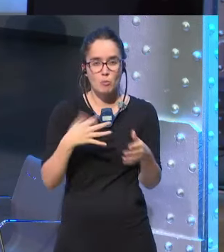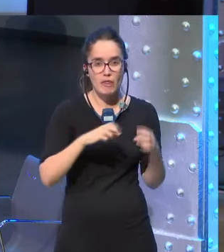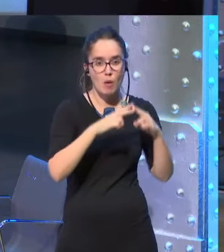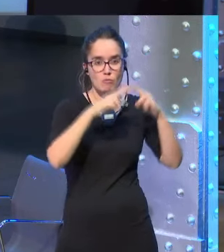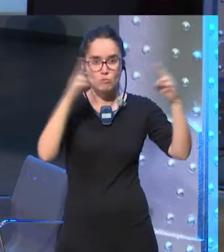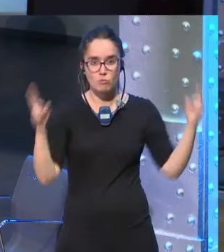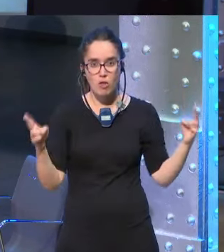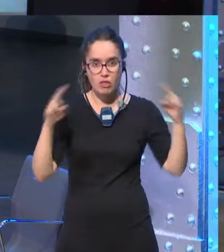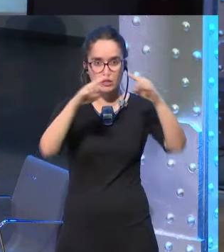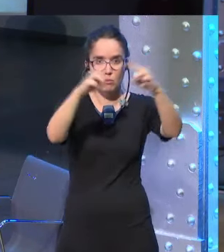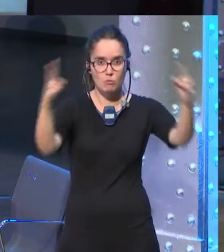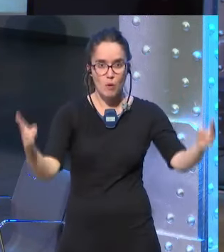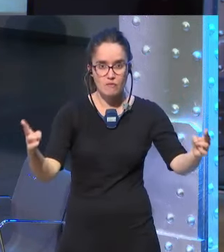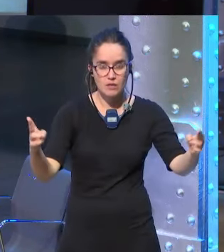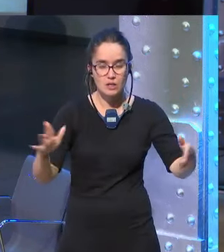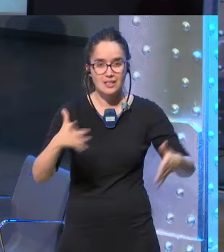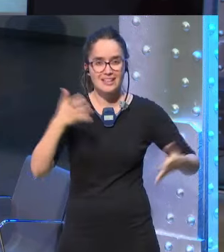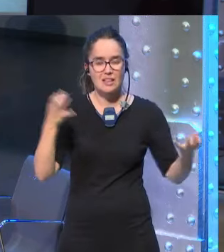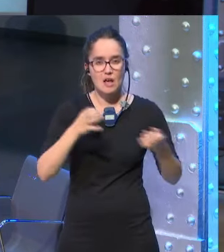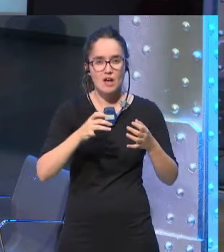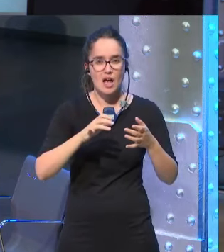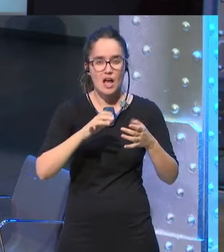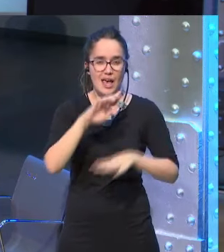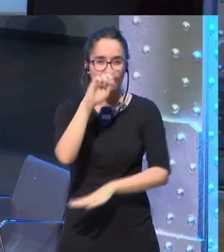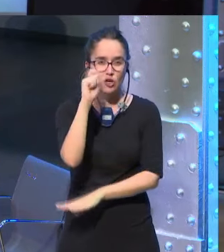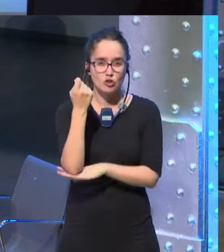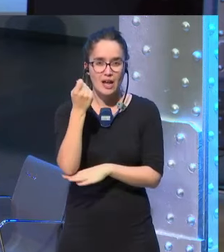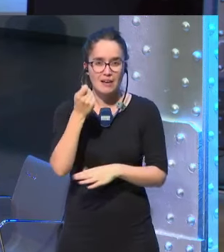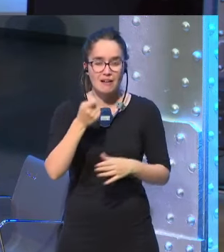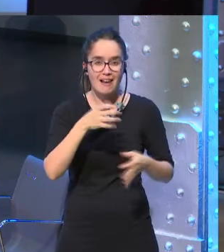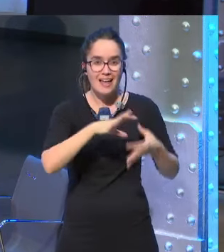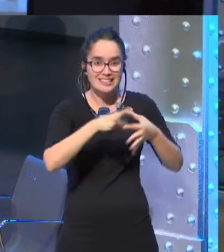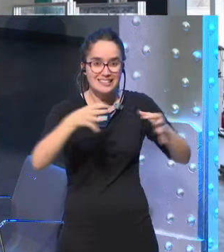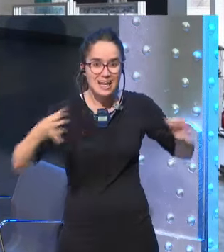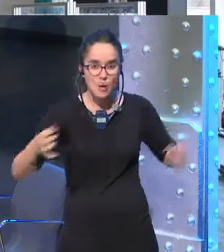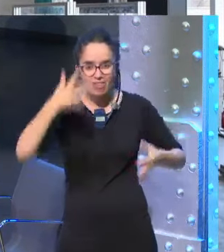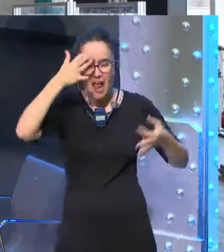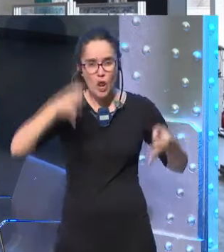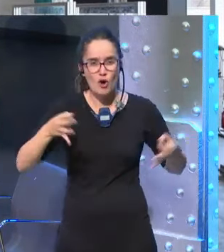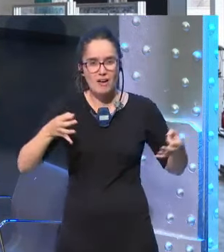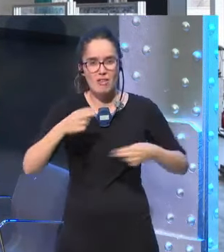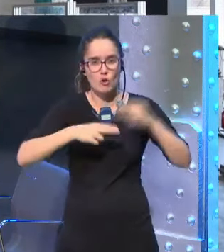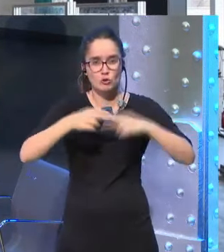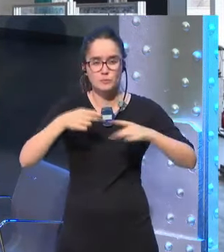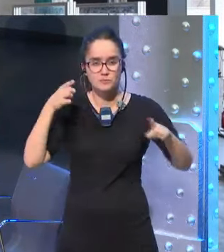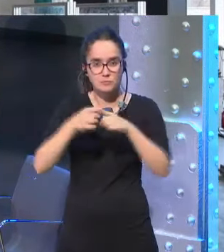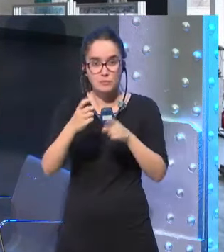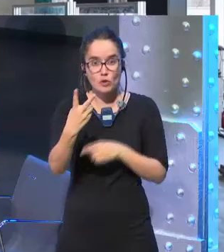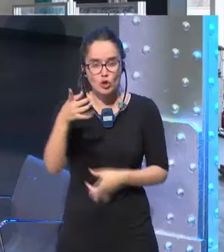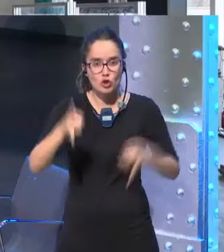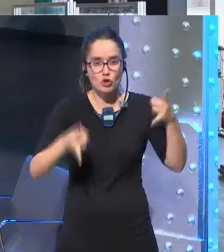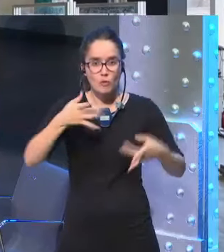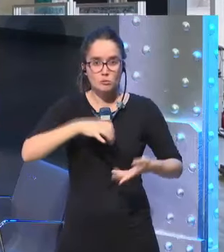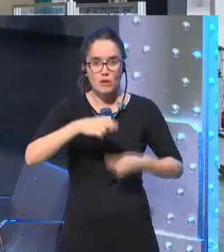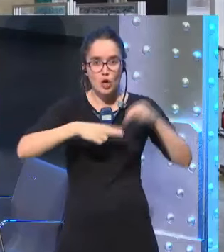find a sequencing logic where multiple robots can actually directly build spatial structures, and you see then there is an expression of this